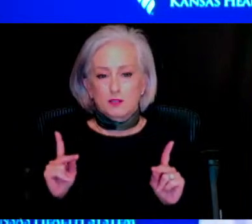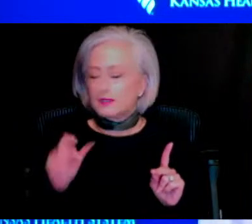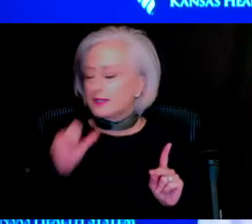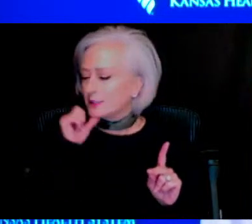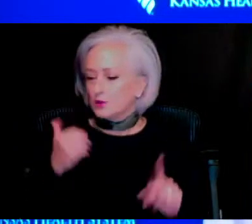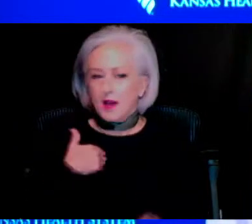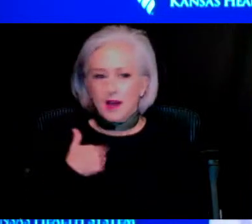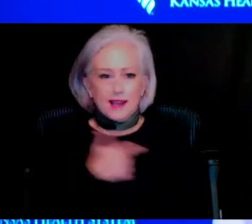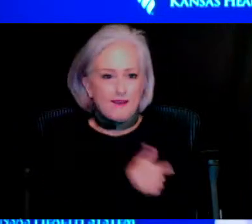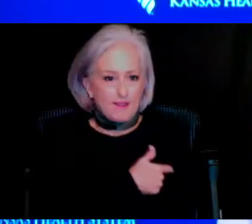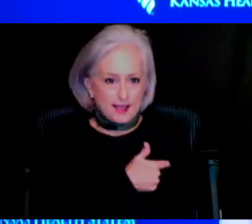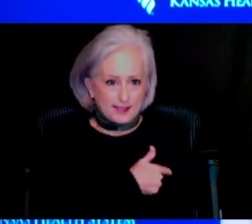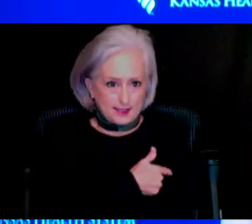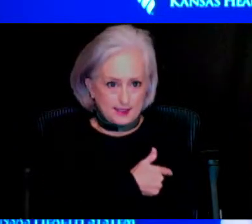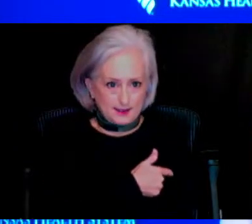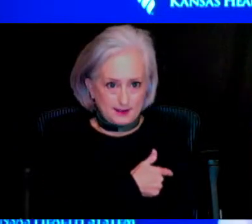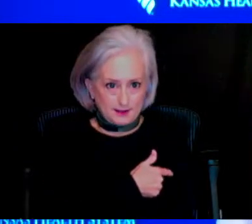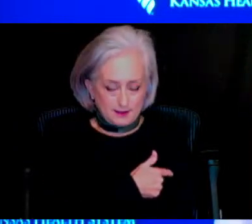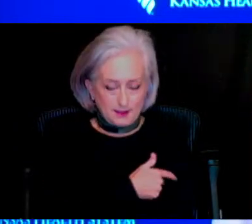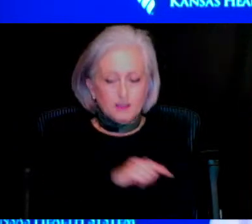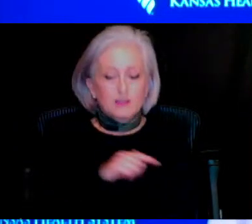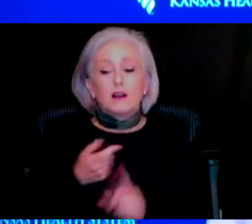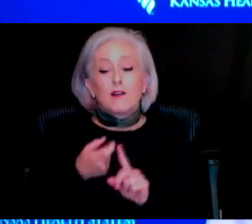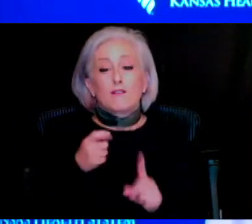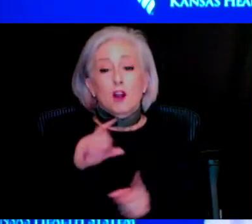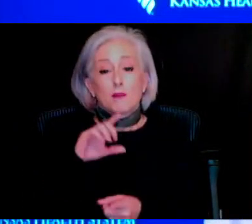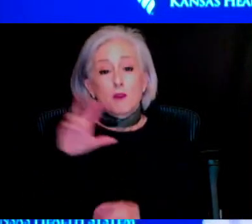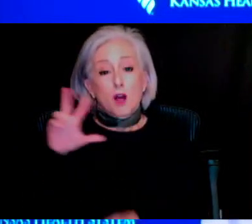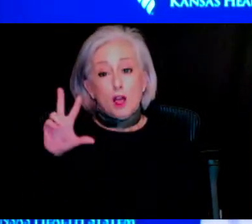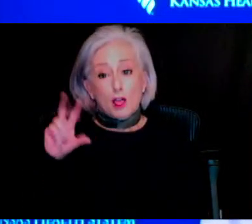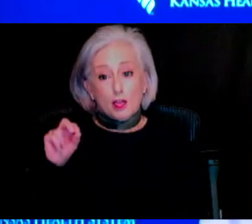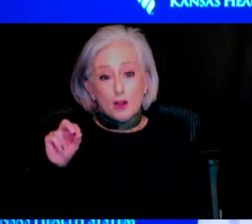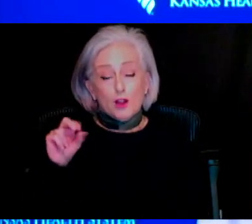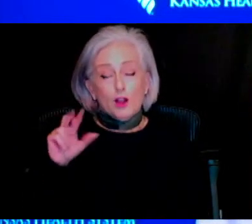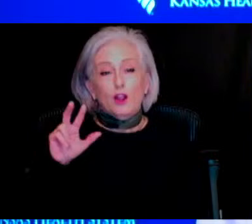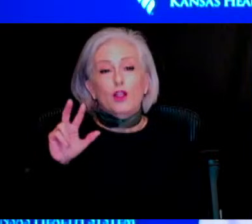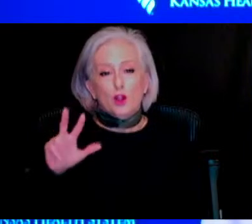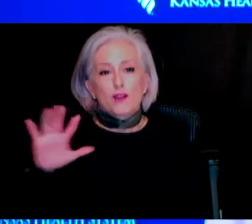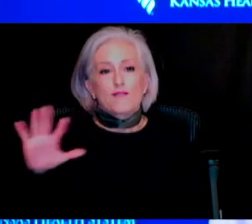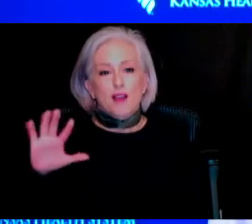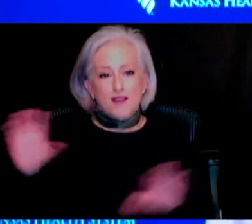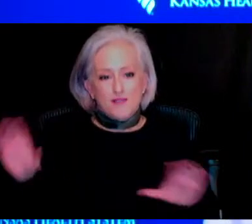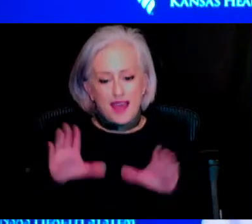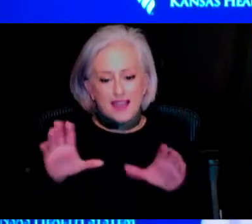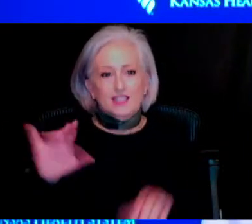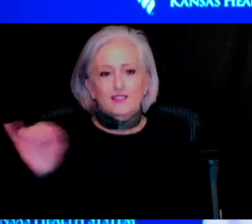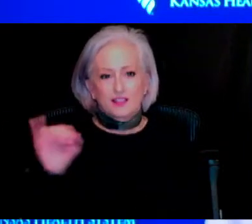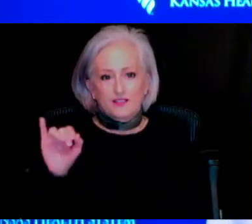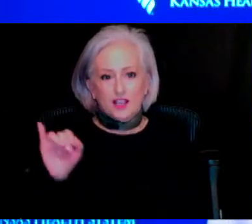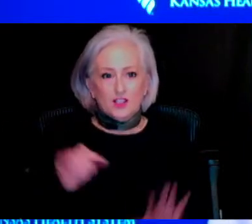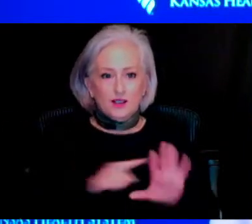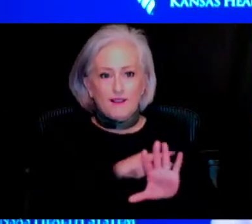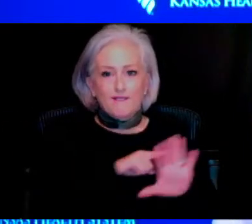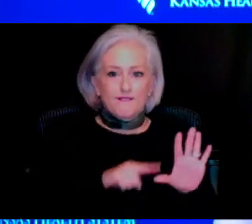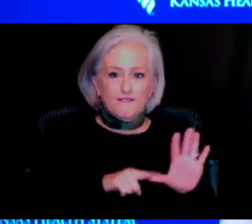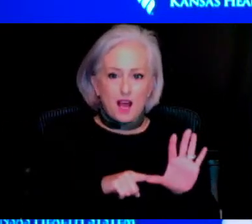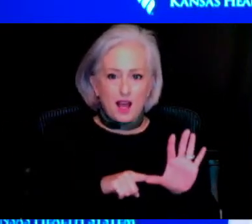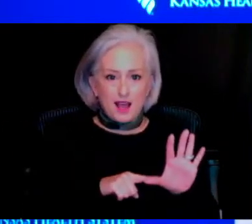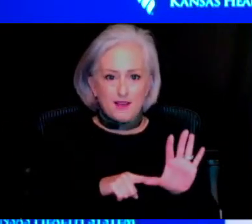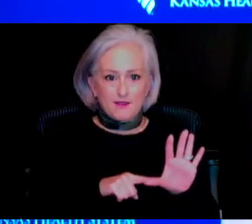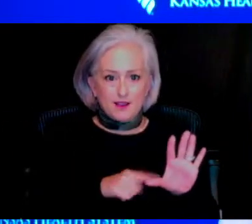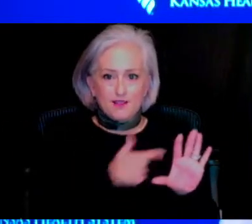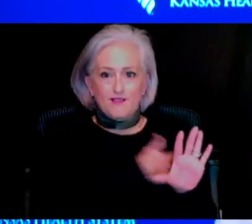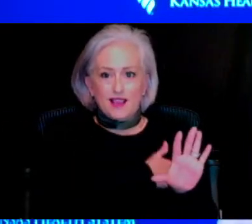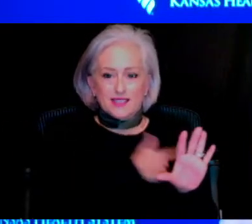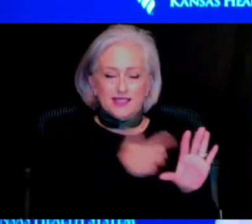And again, in total of the 35 active infections, only 5 total are vaccinated. So that